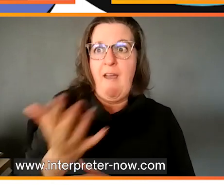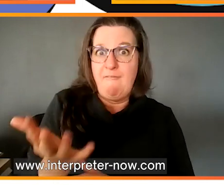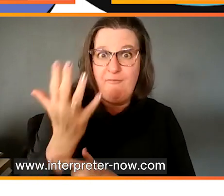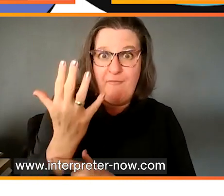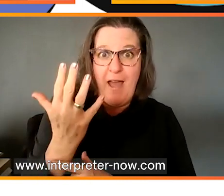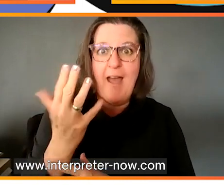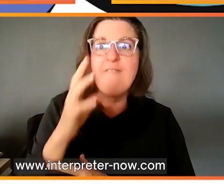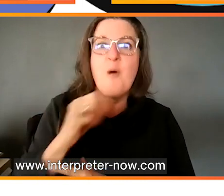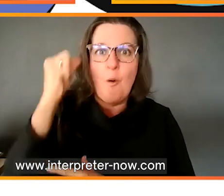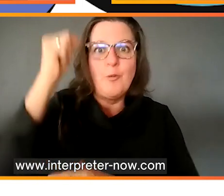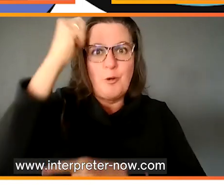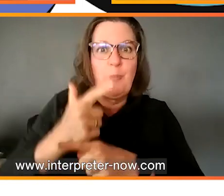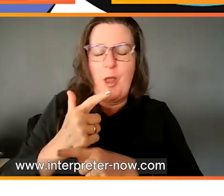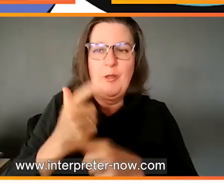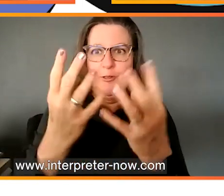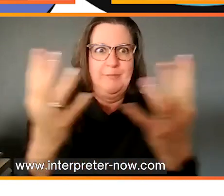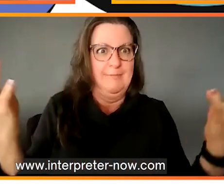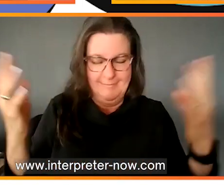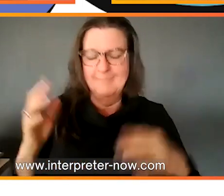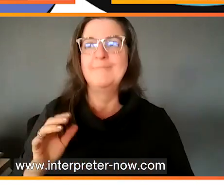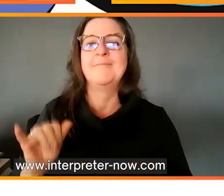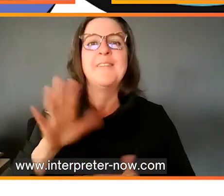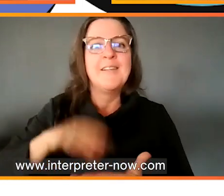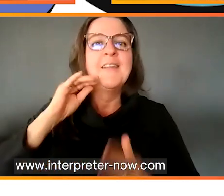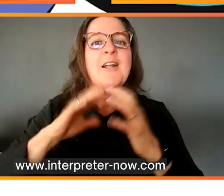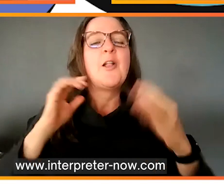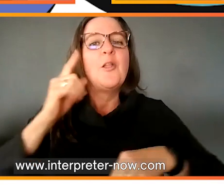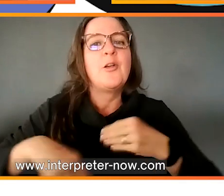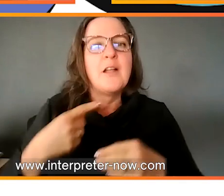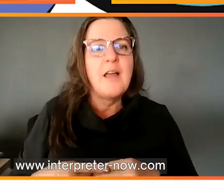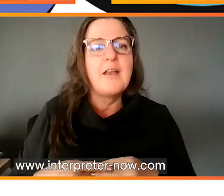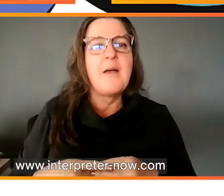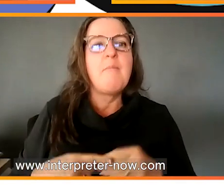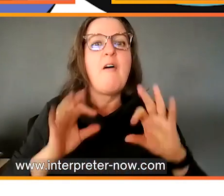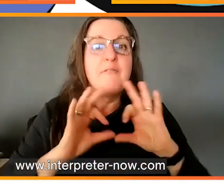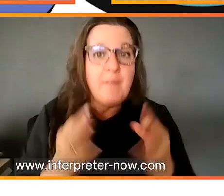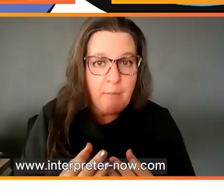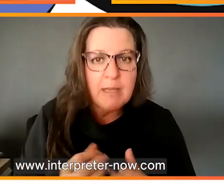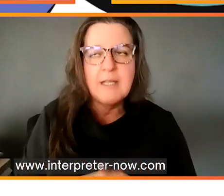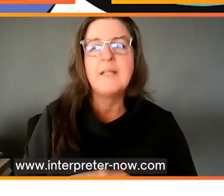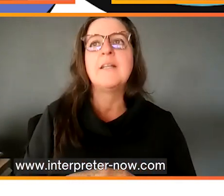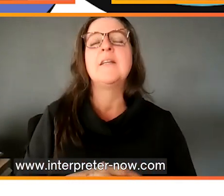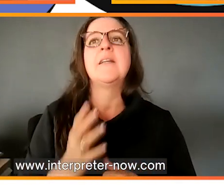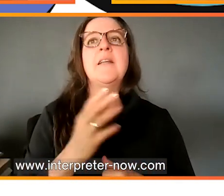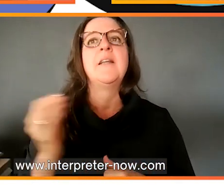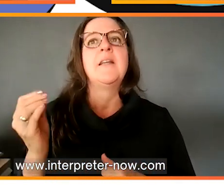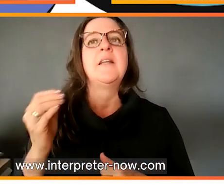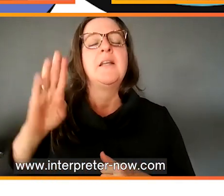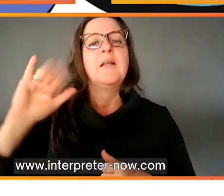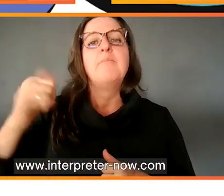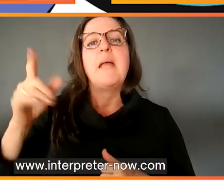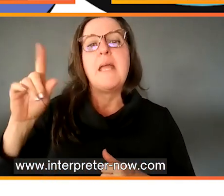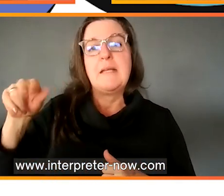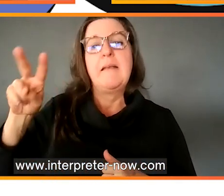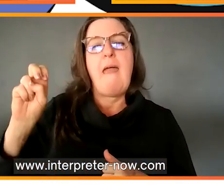family. And Big Dave brought a lot of stability and integrity and country music and a bit